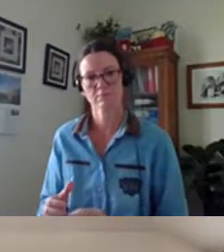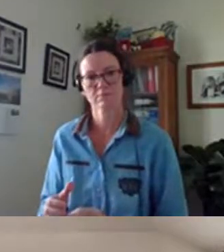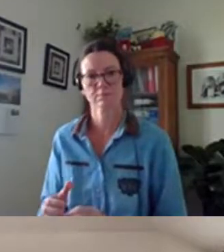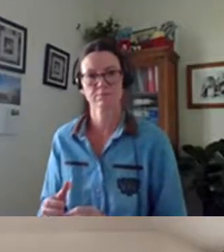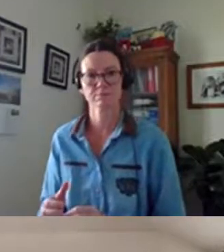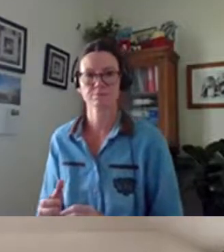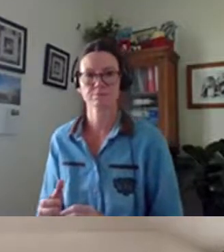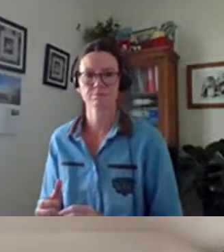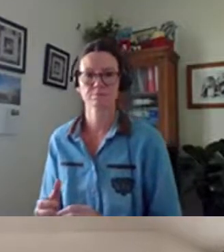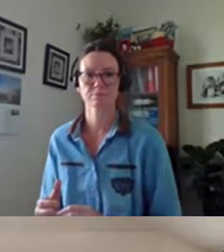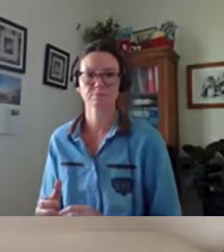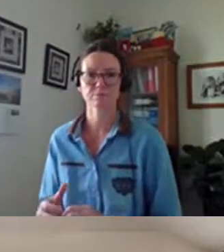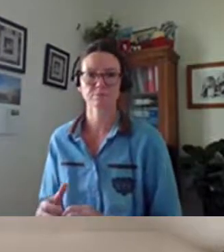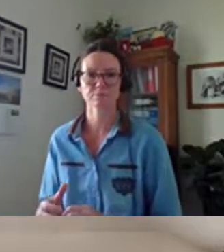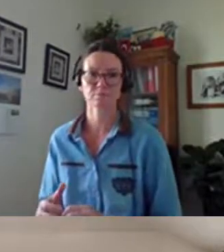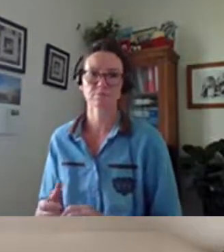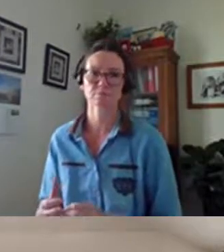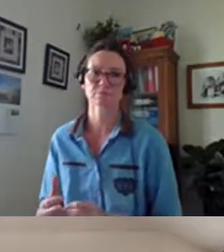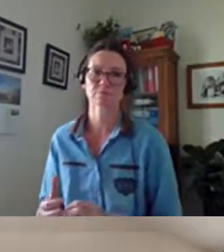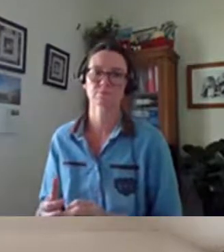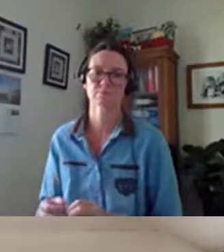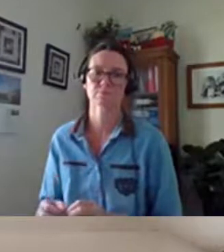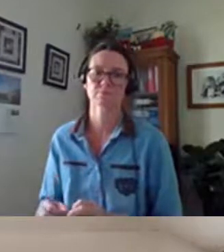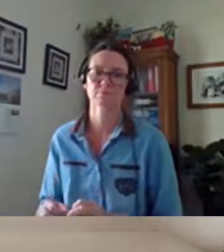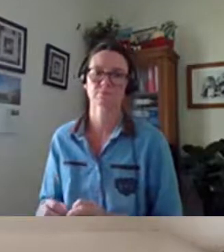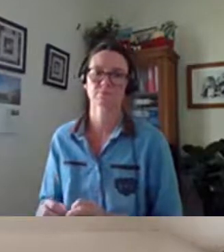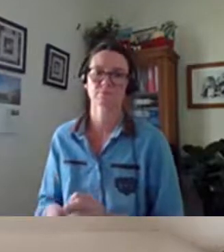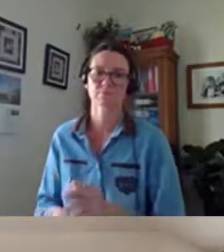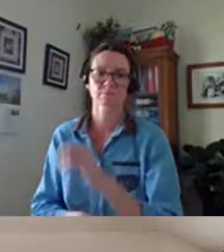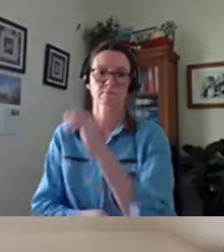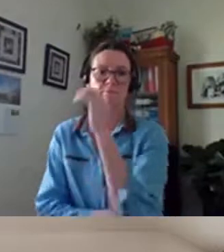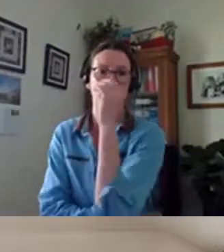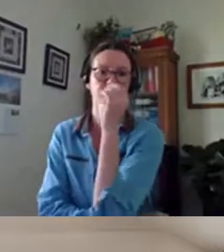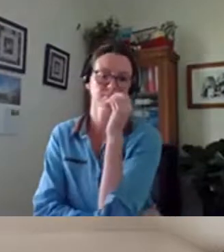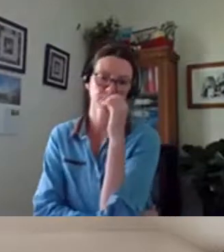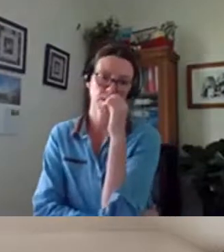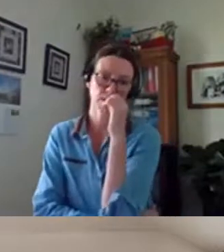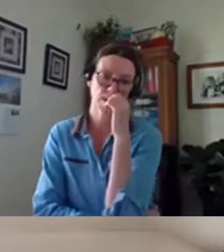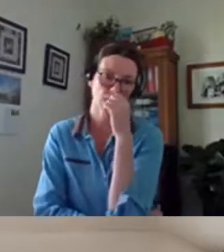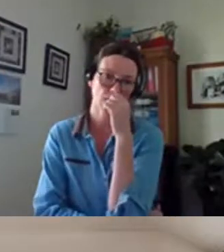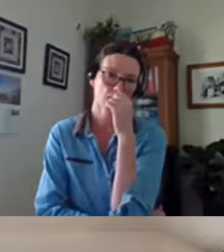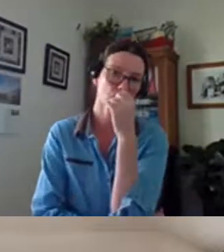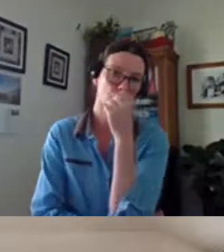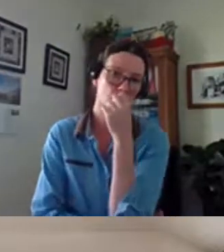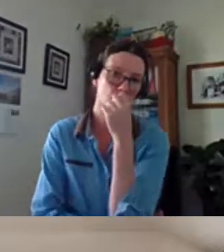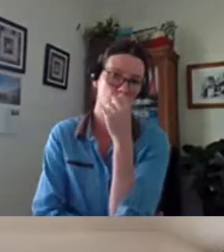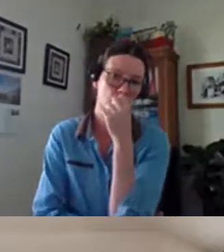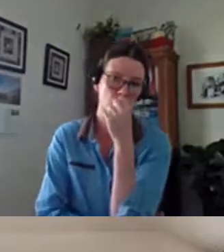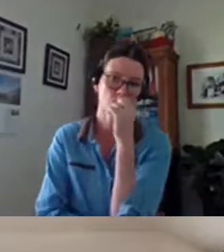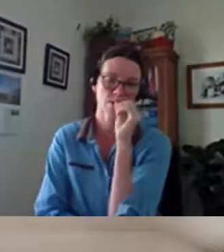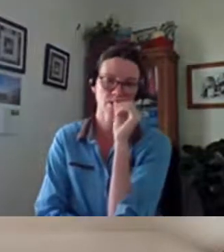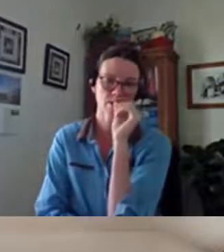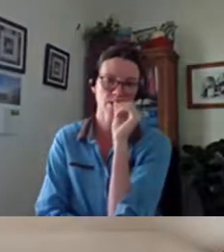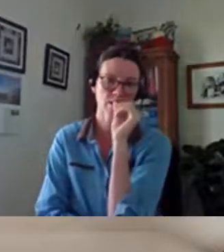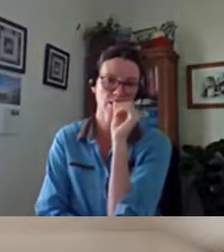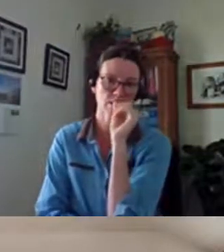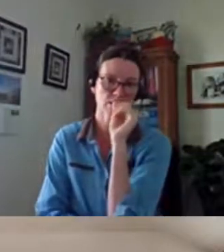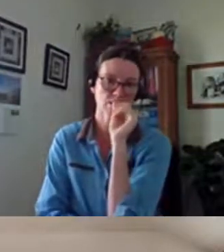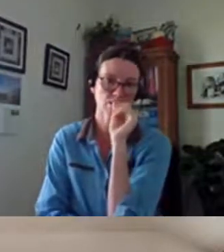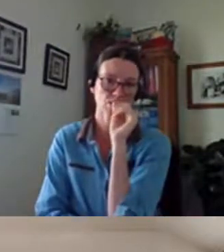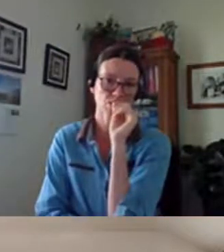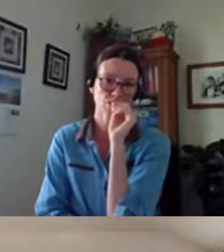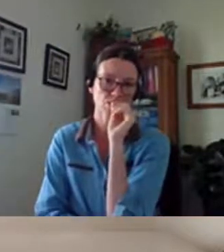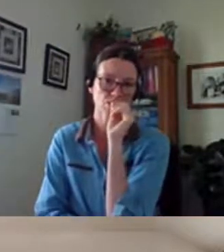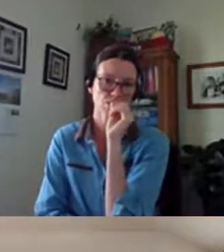think I can start by addressing Alan's question there with a little preamble, and it was great to have Stephen presenting